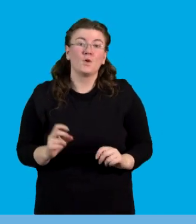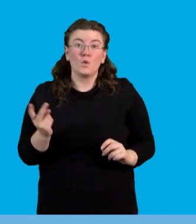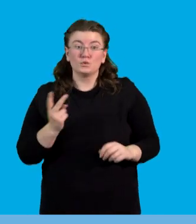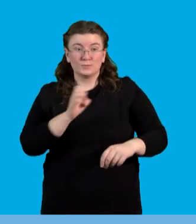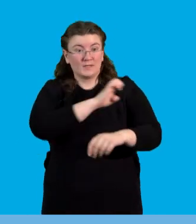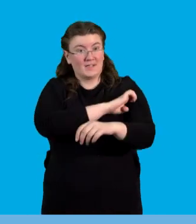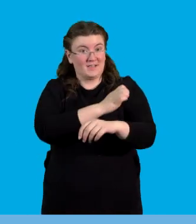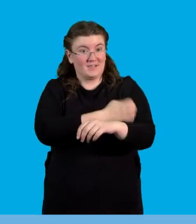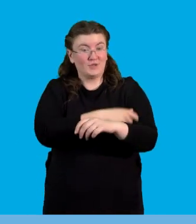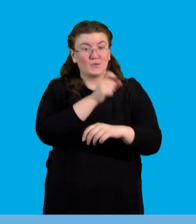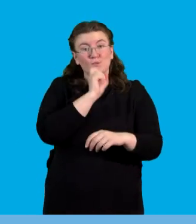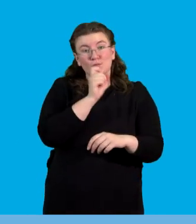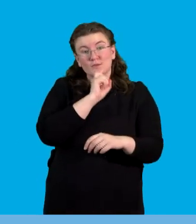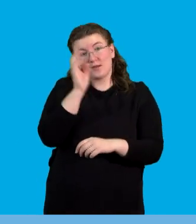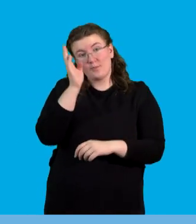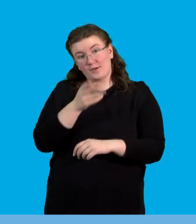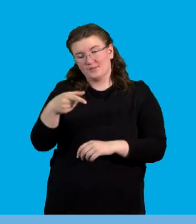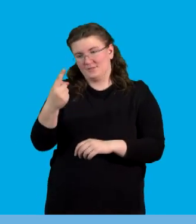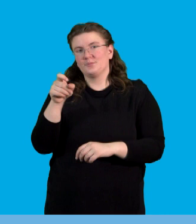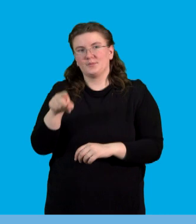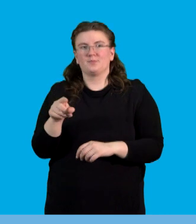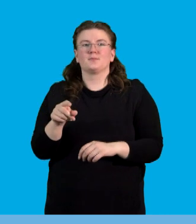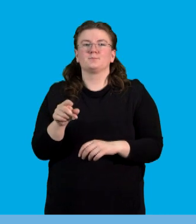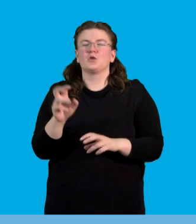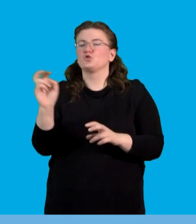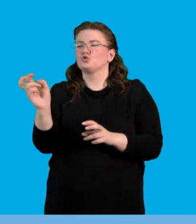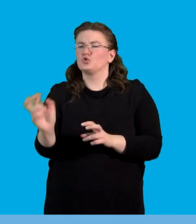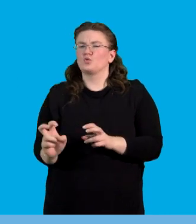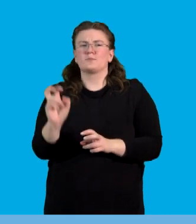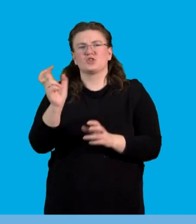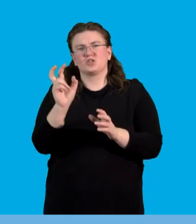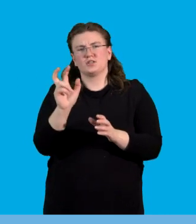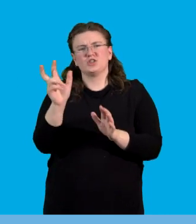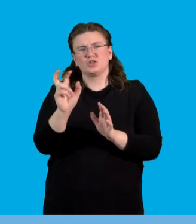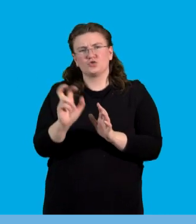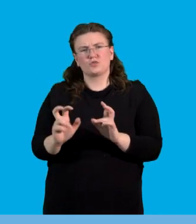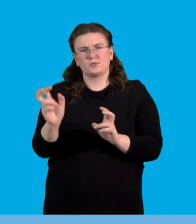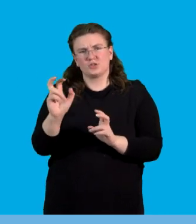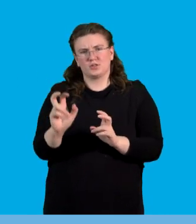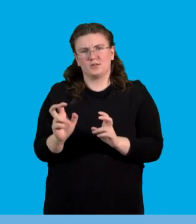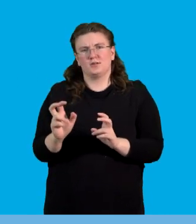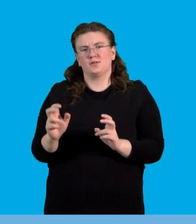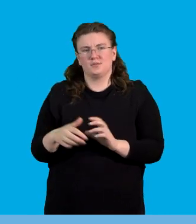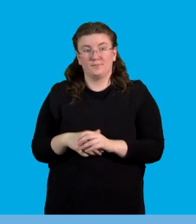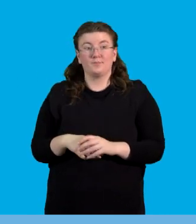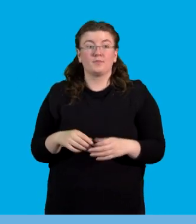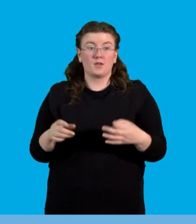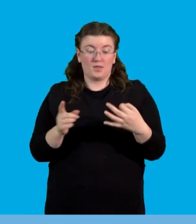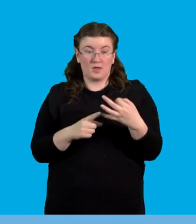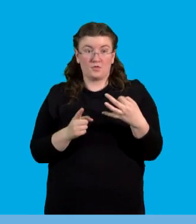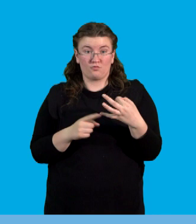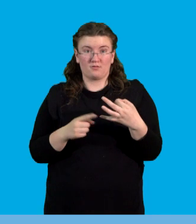energy used per second, that's now the description of power. Then question 3 is asking us what unit is used